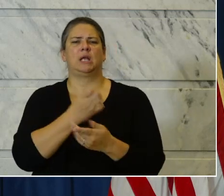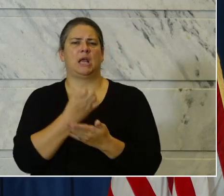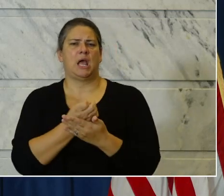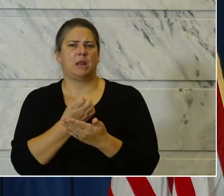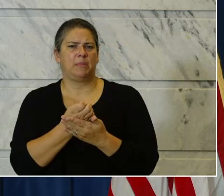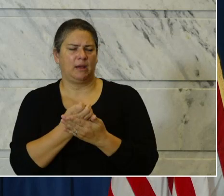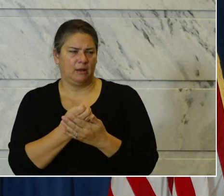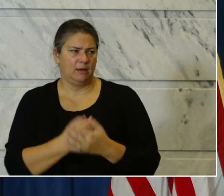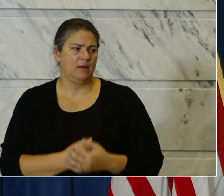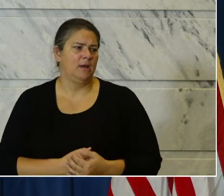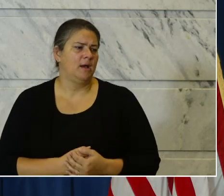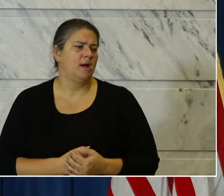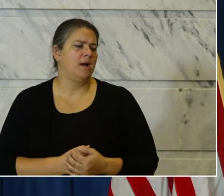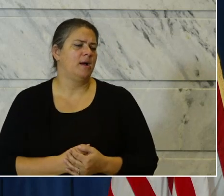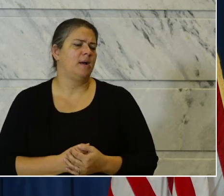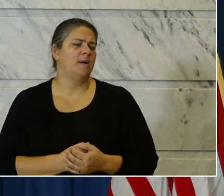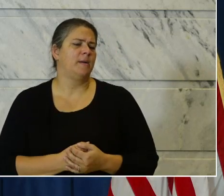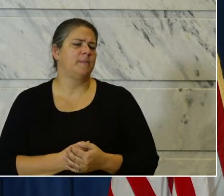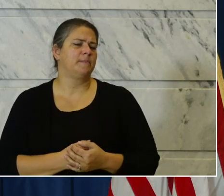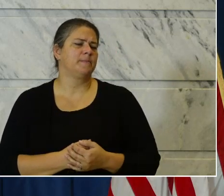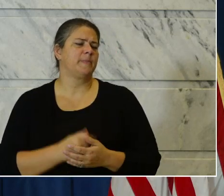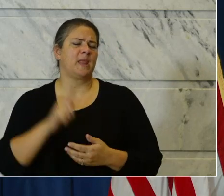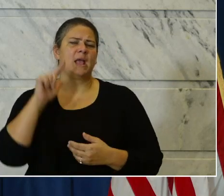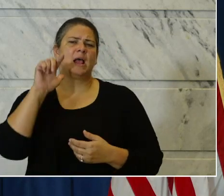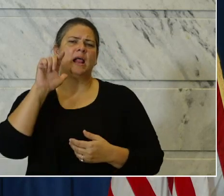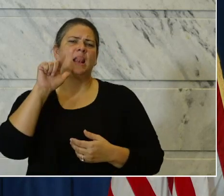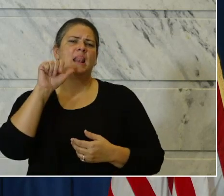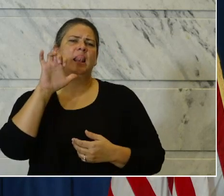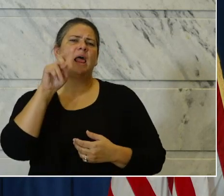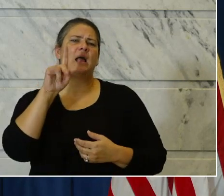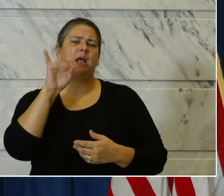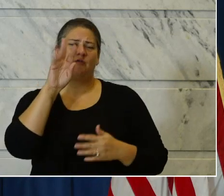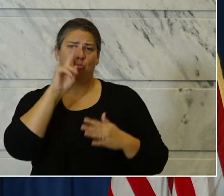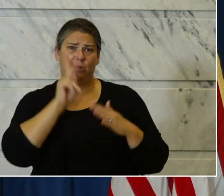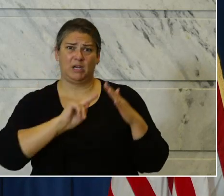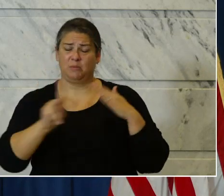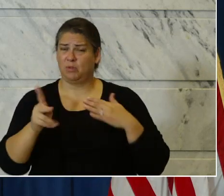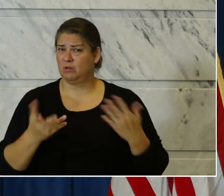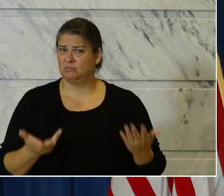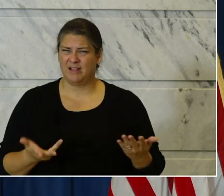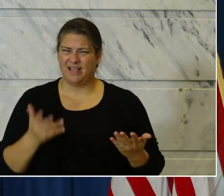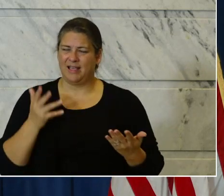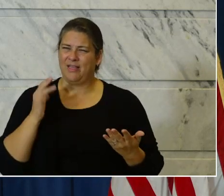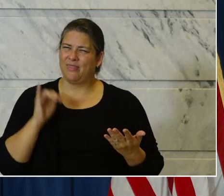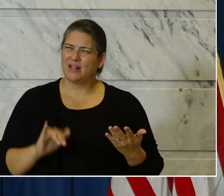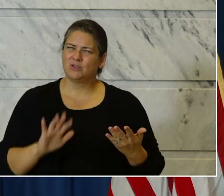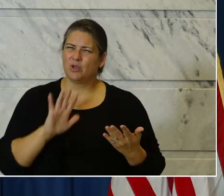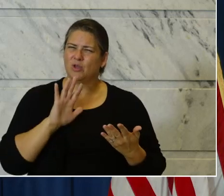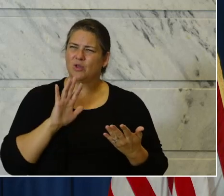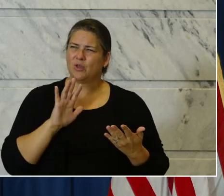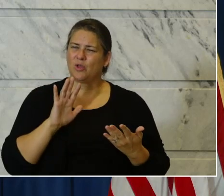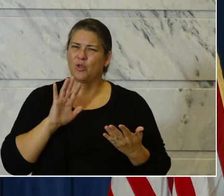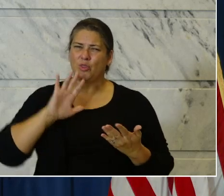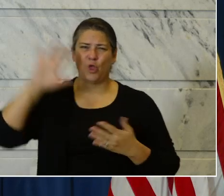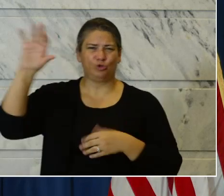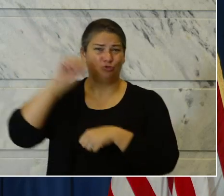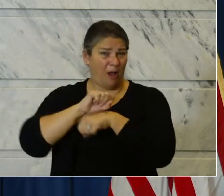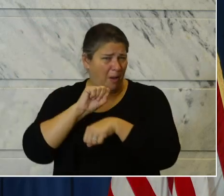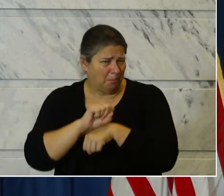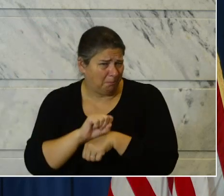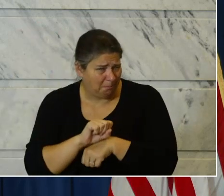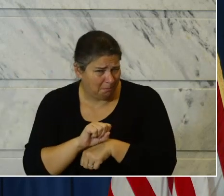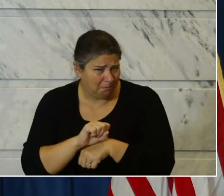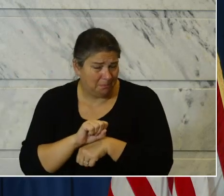lack of predictability and stability, and this is their job. And basically it's saying we're not going to do our job because